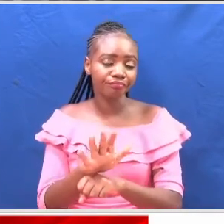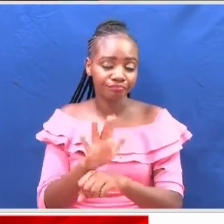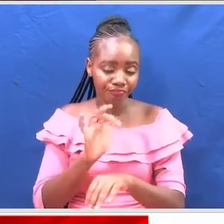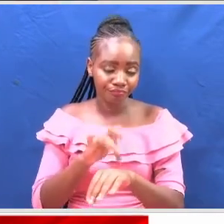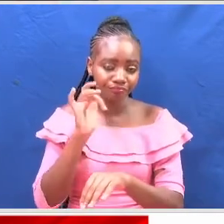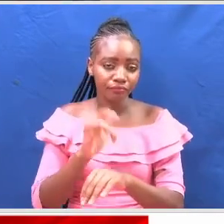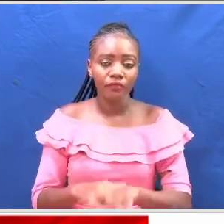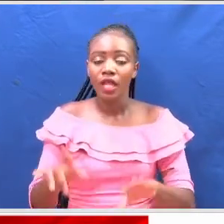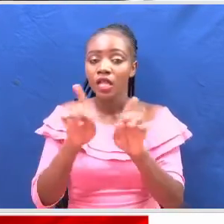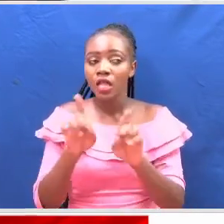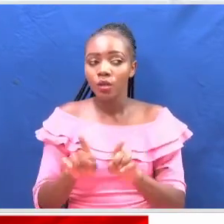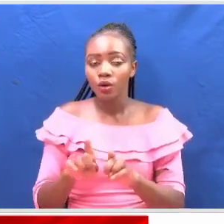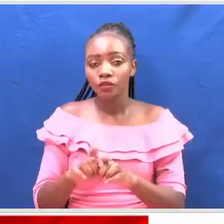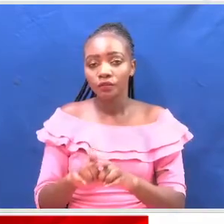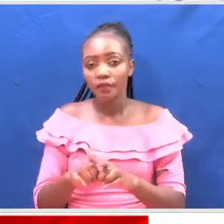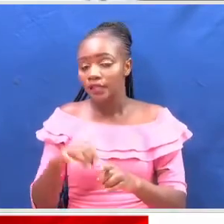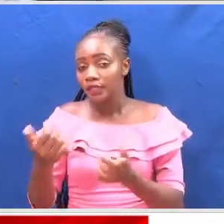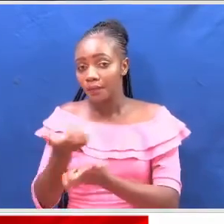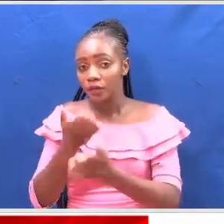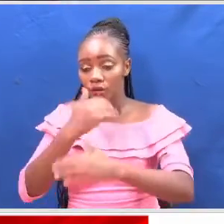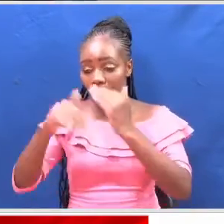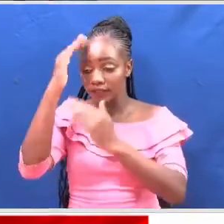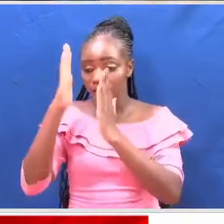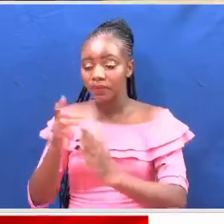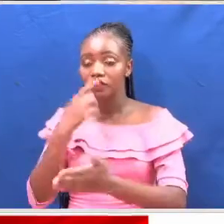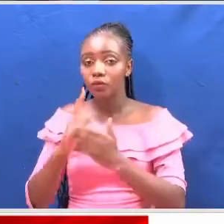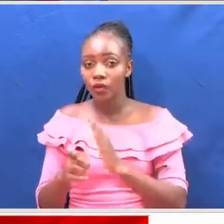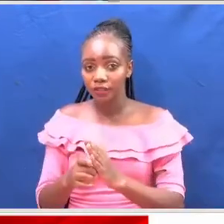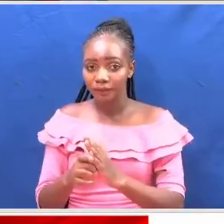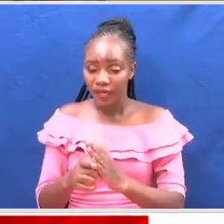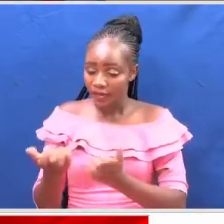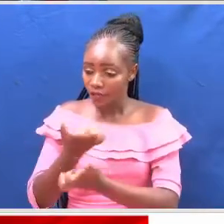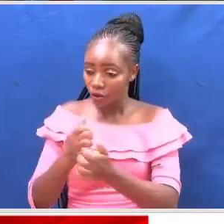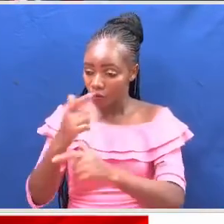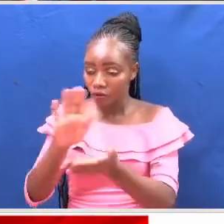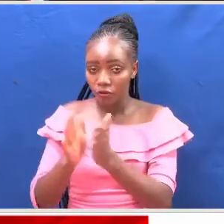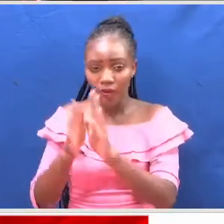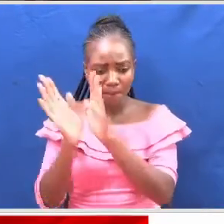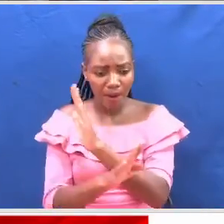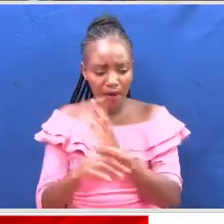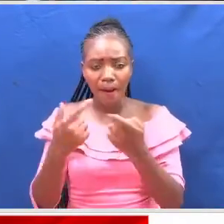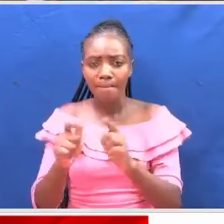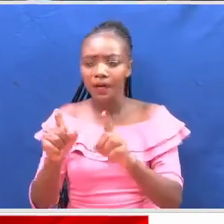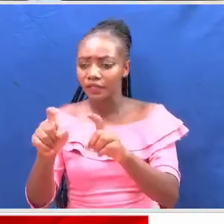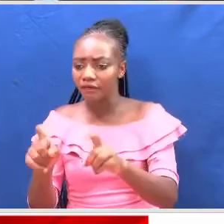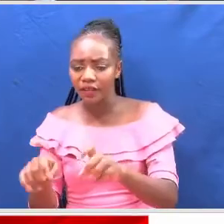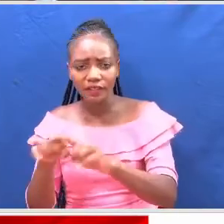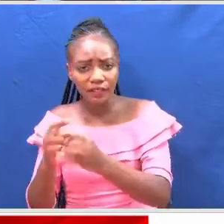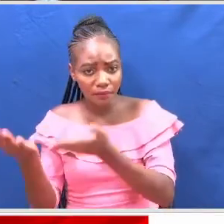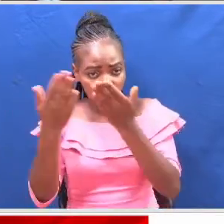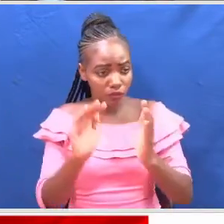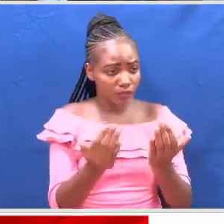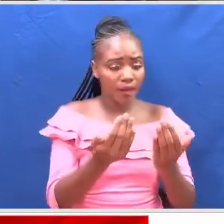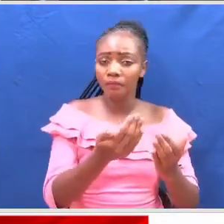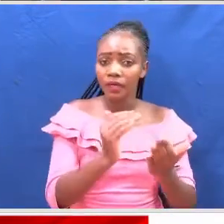economy. But according to economists, although global economies continue to crumble, the virus has brought along with it some good news